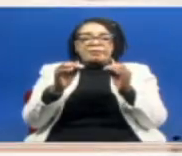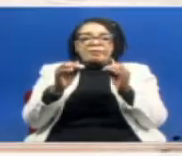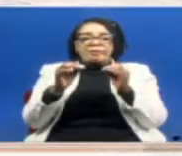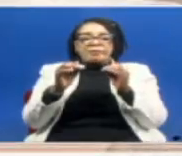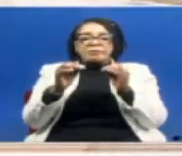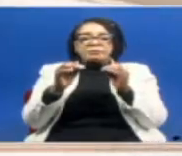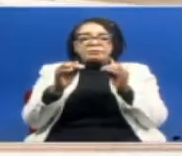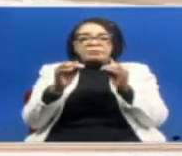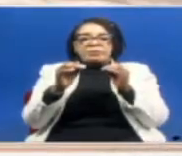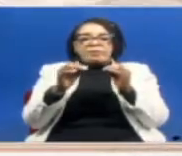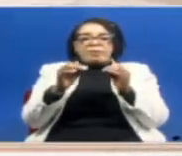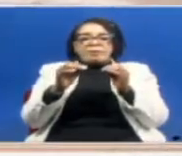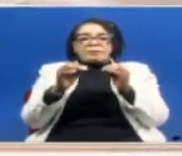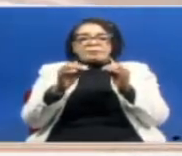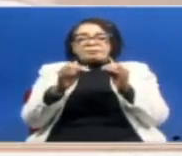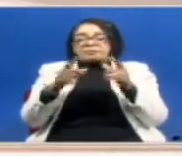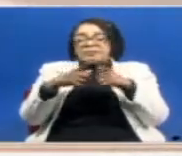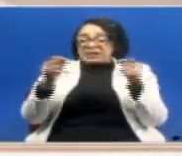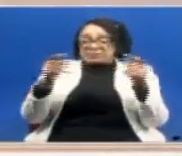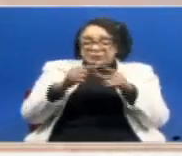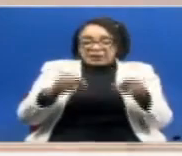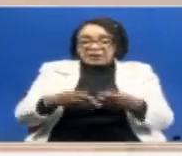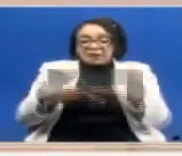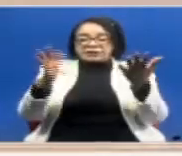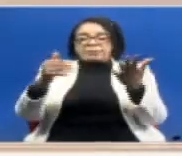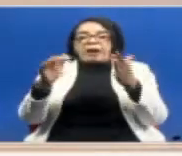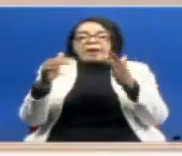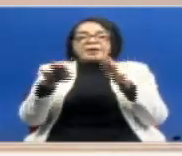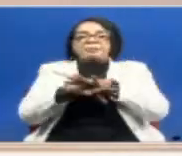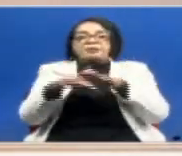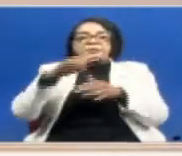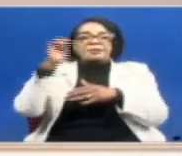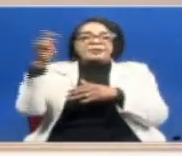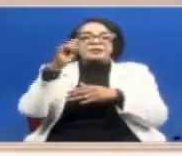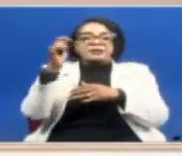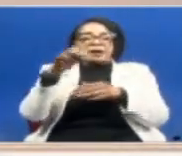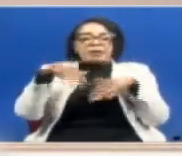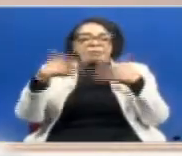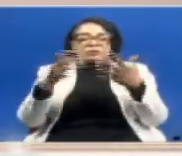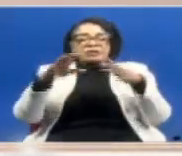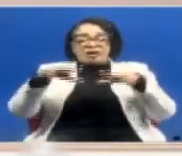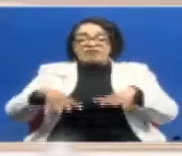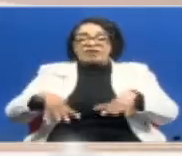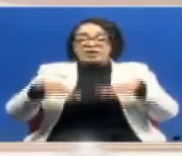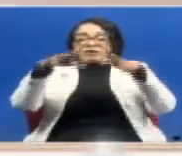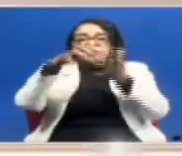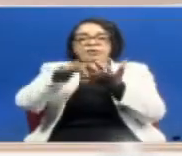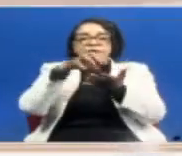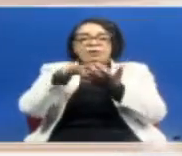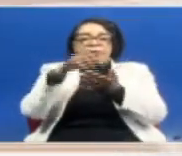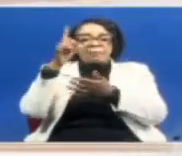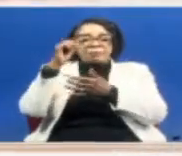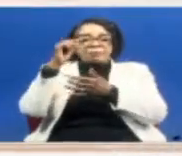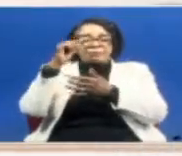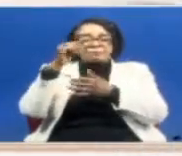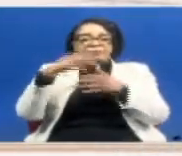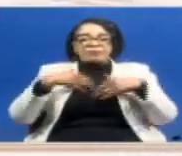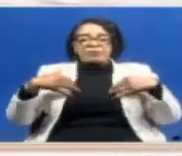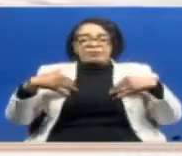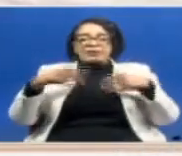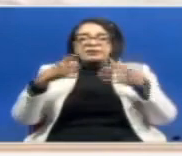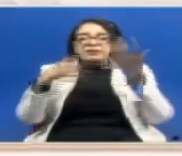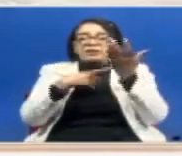In a statement released by Deputy President Rigathi Gachagua on the country's flood situation, Mombasa, Garissa, Tana